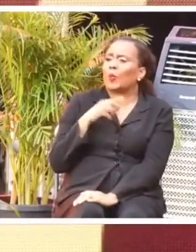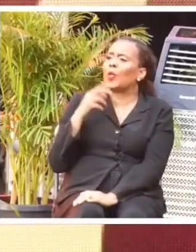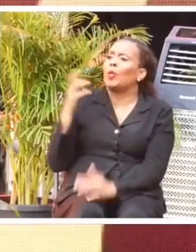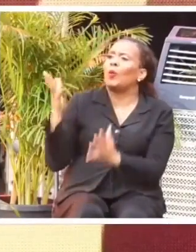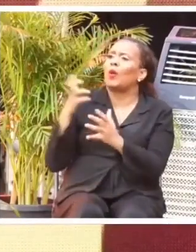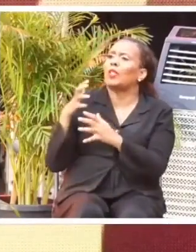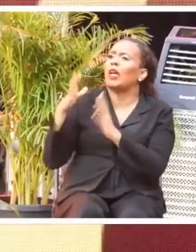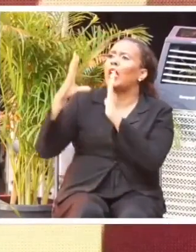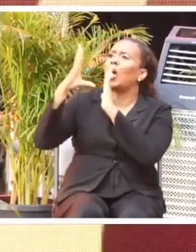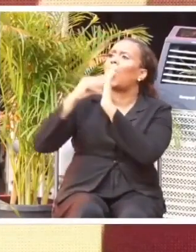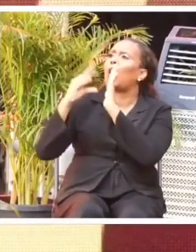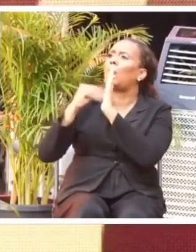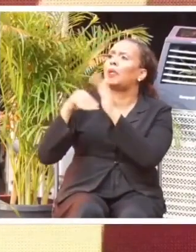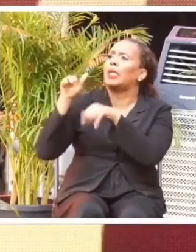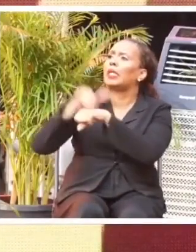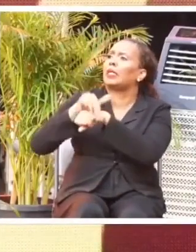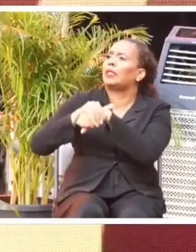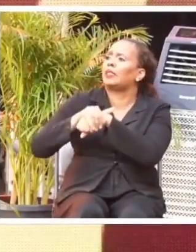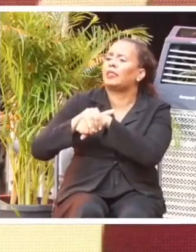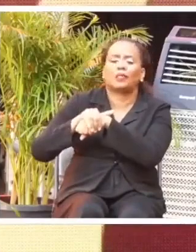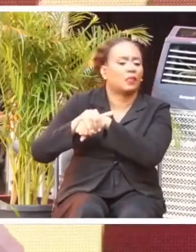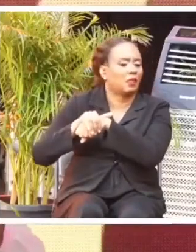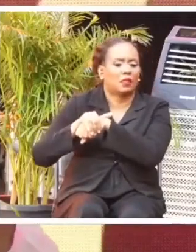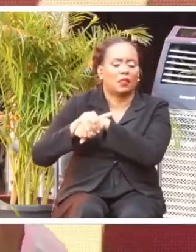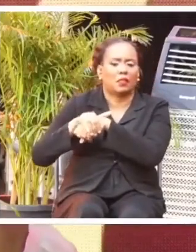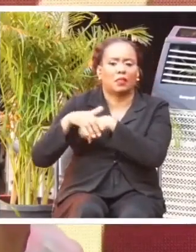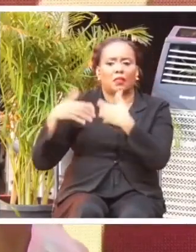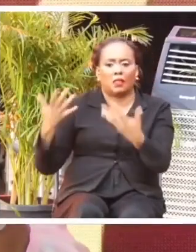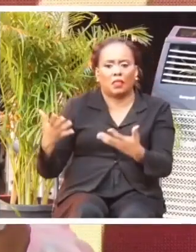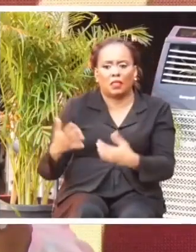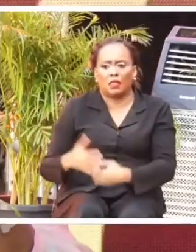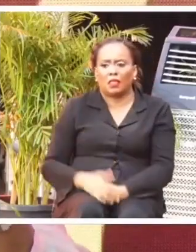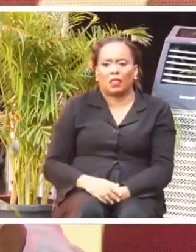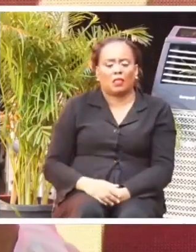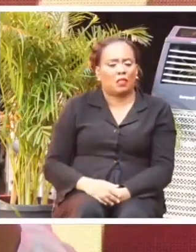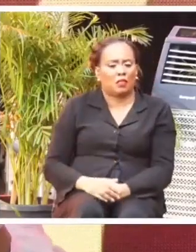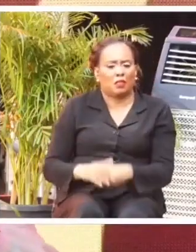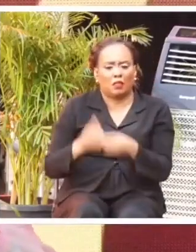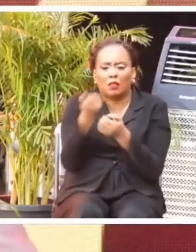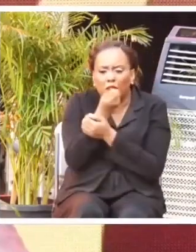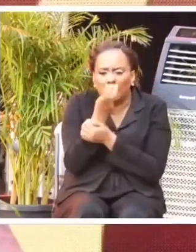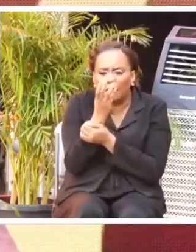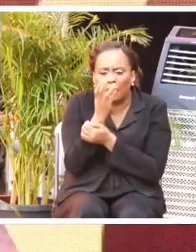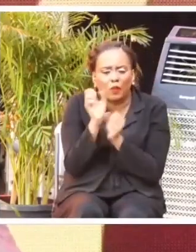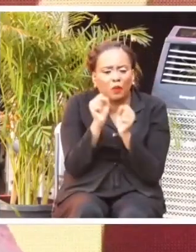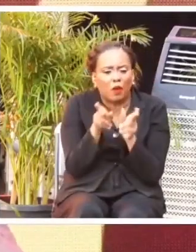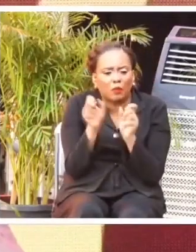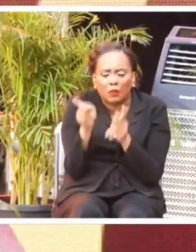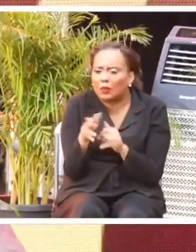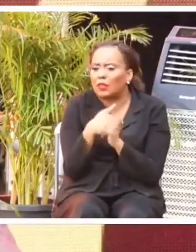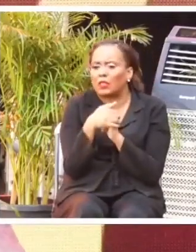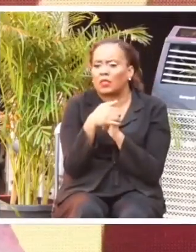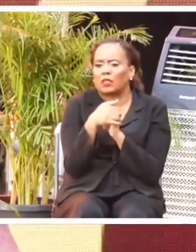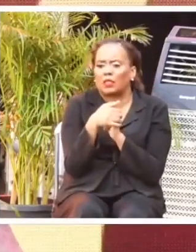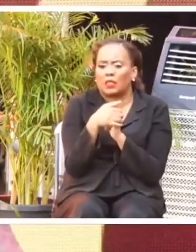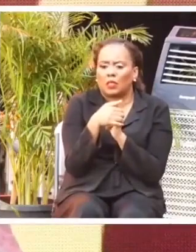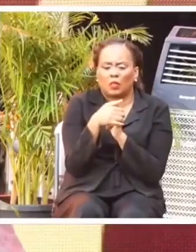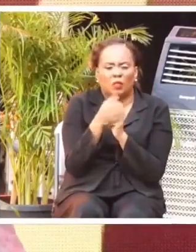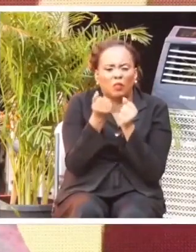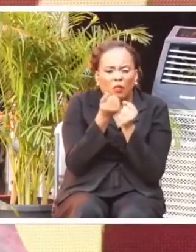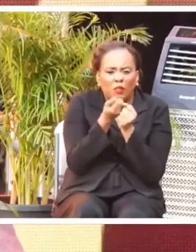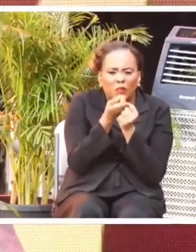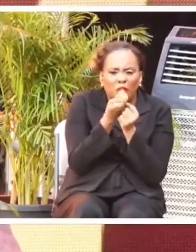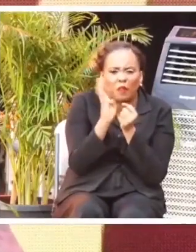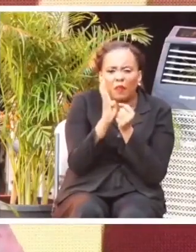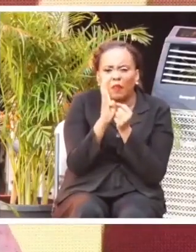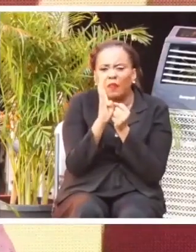Brexit, the only thing that therefore awaits us is the narrowing of opportunities, just as happened in Britain, and a degradation of